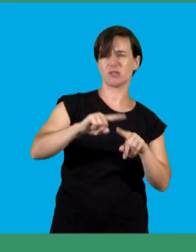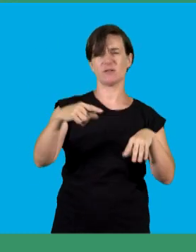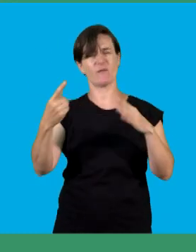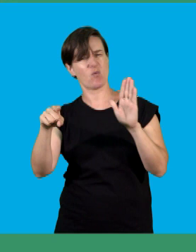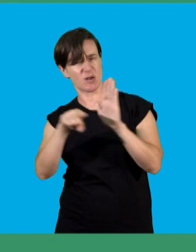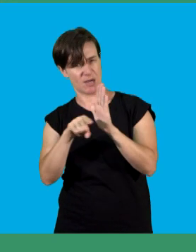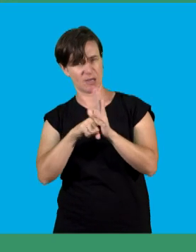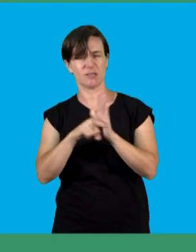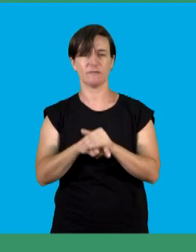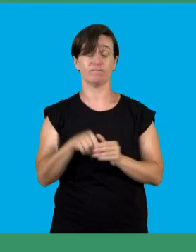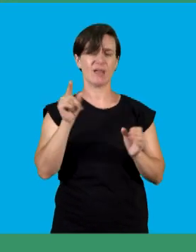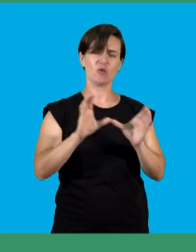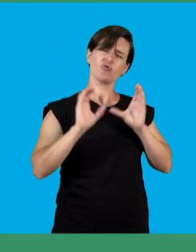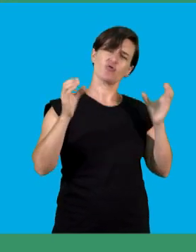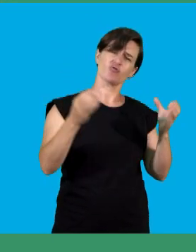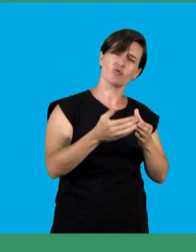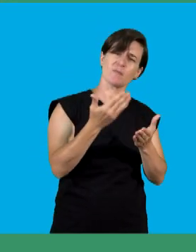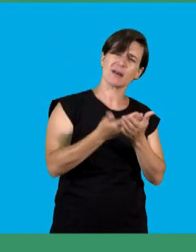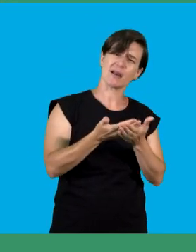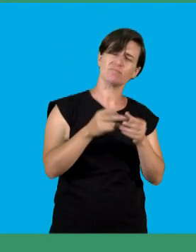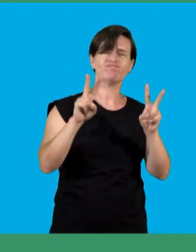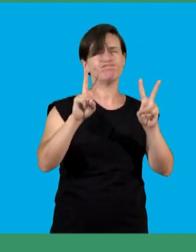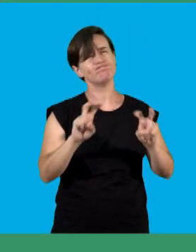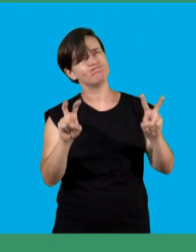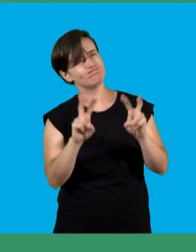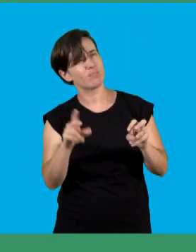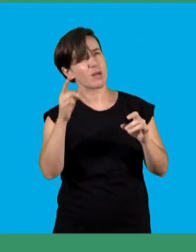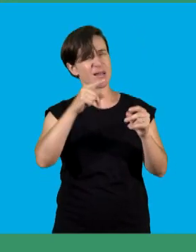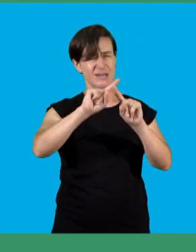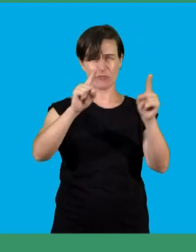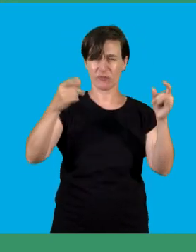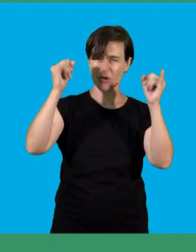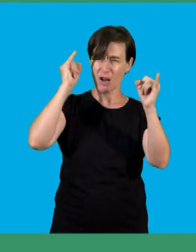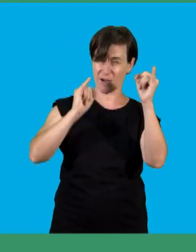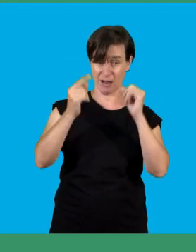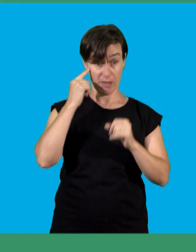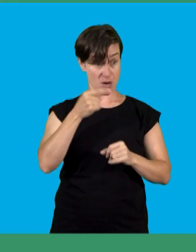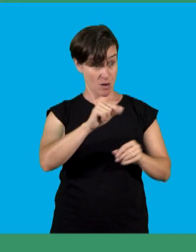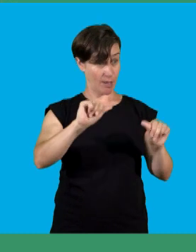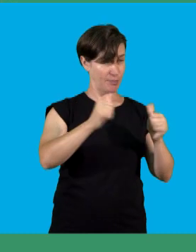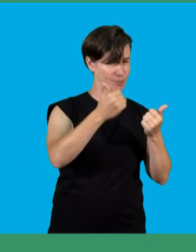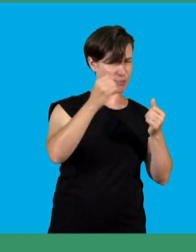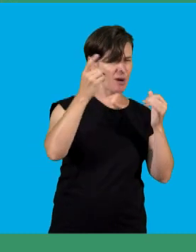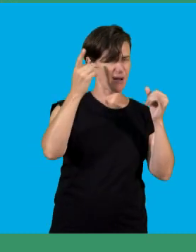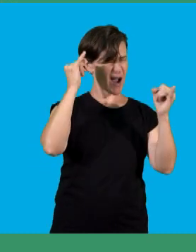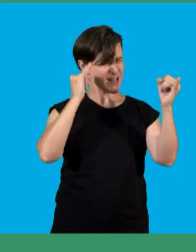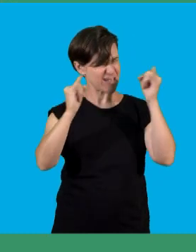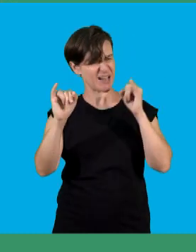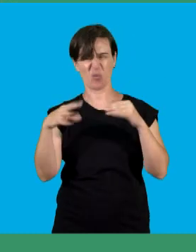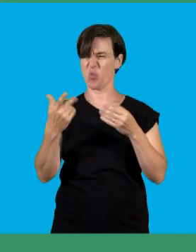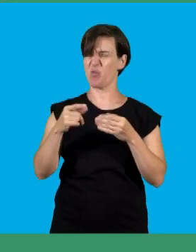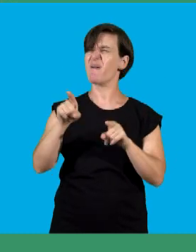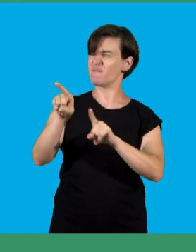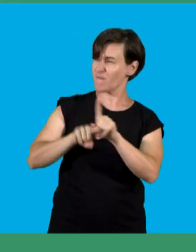the group evaluates the ideas and rates them according to how successful they think each idea will be.